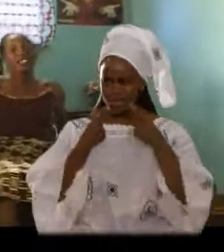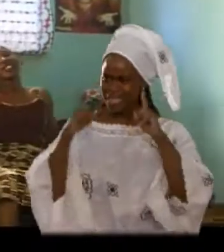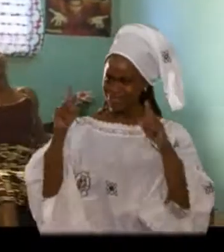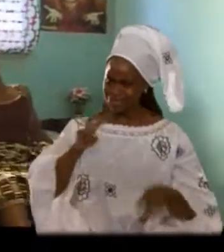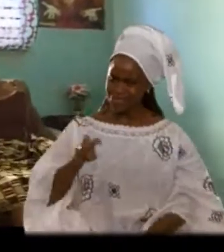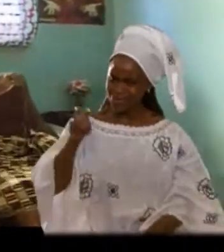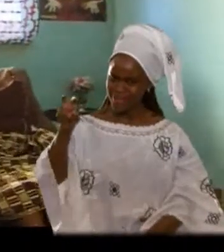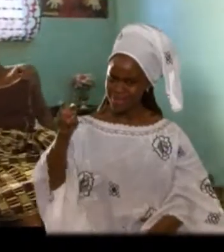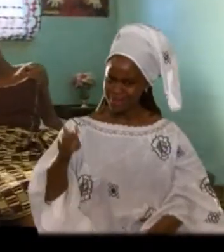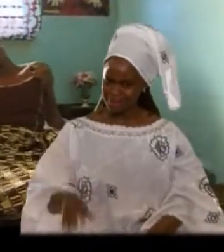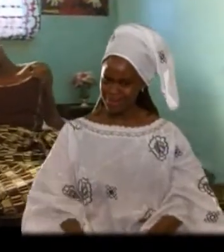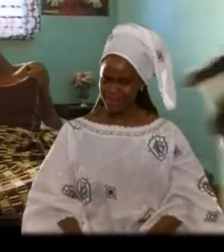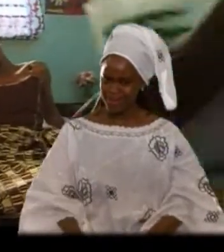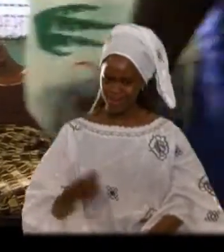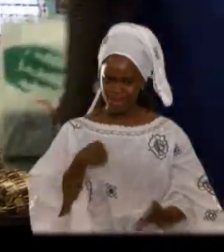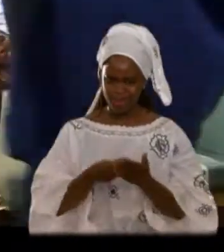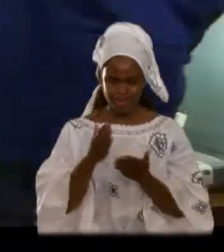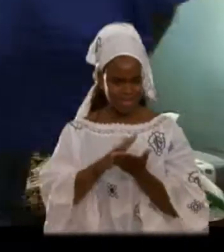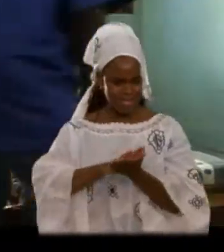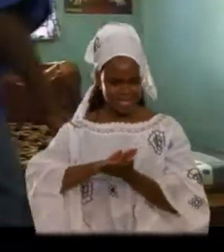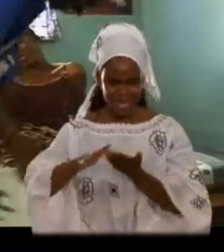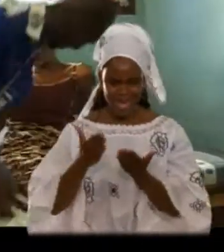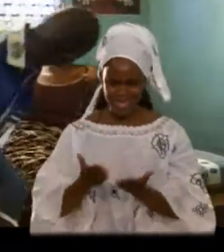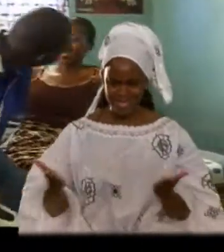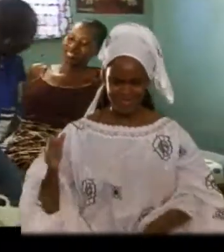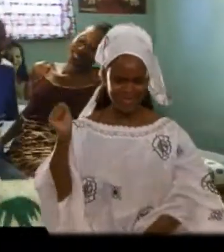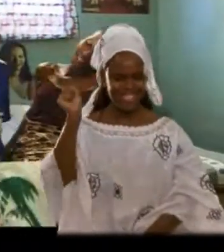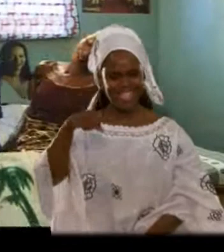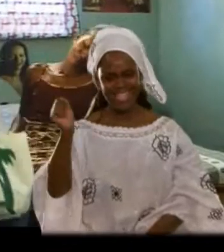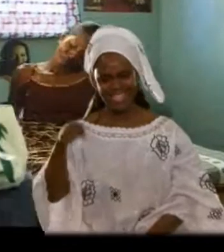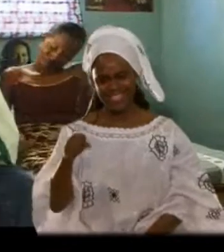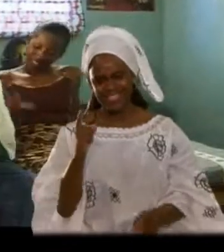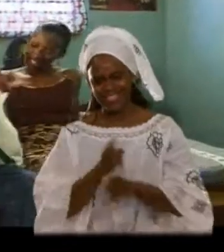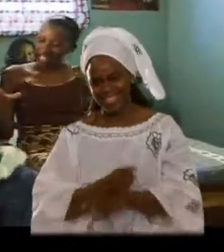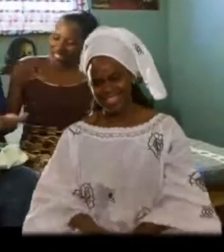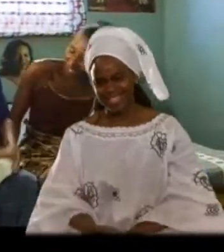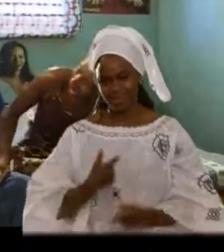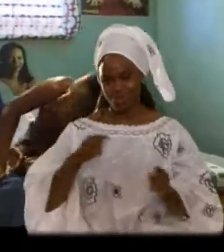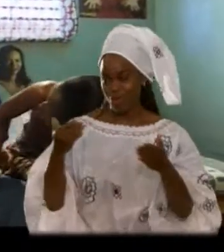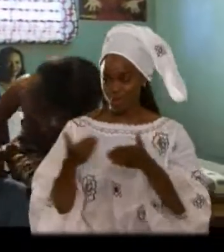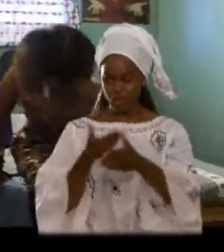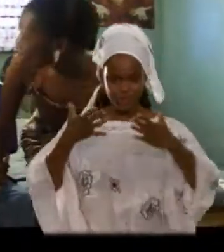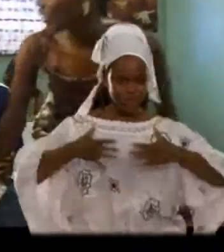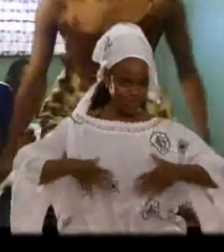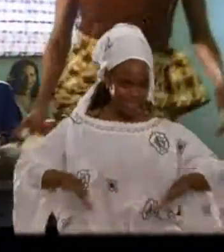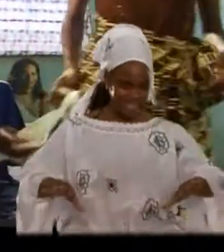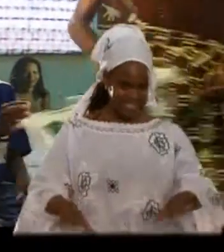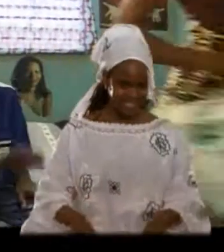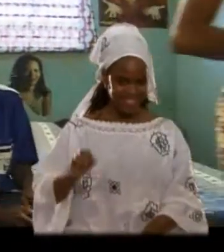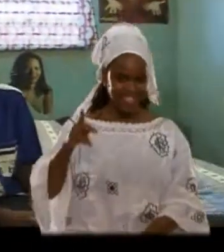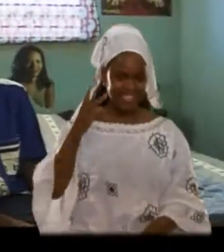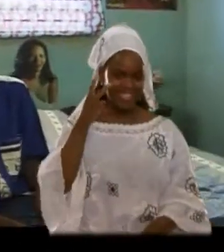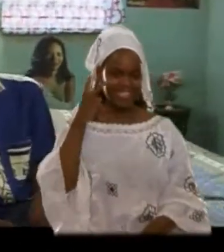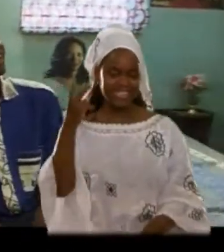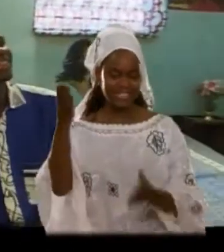Well, that was a successful expedition. We bought some really nice things. Yeah. Right, I'm going to try on my new dress.